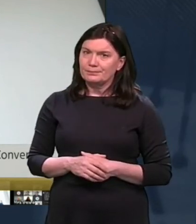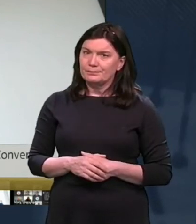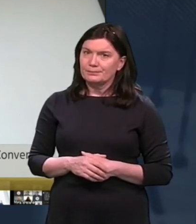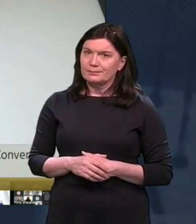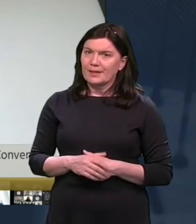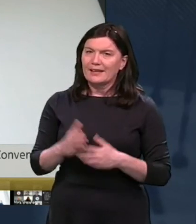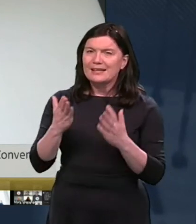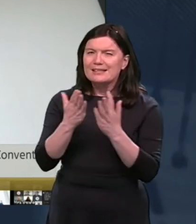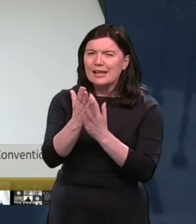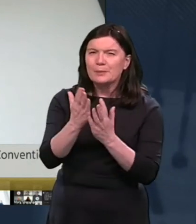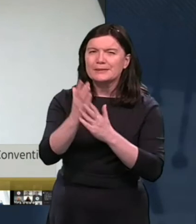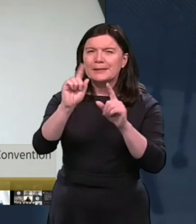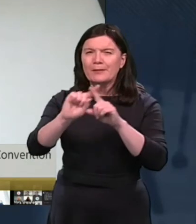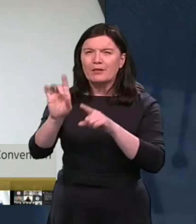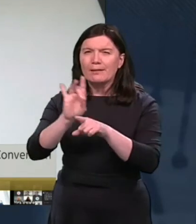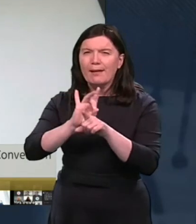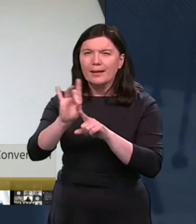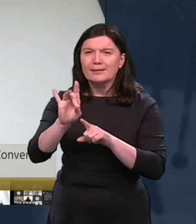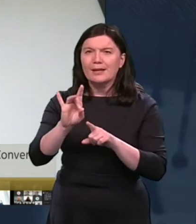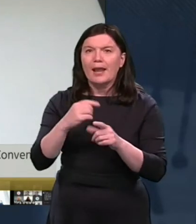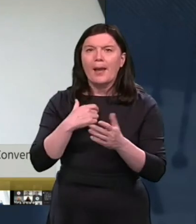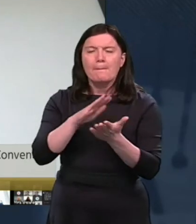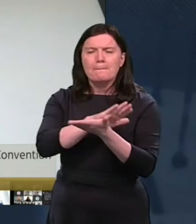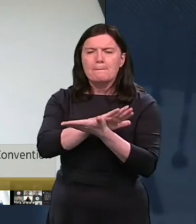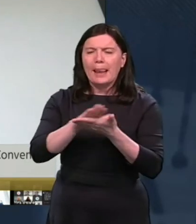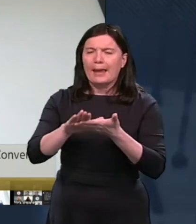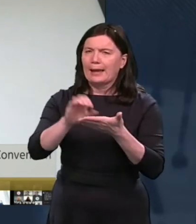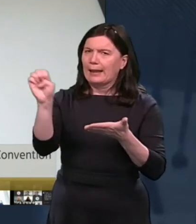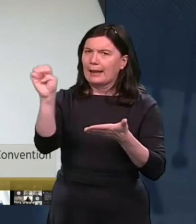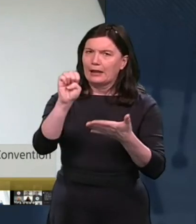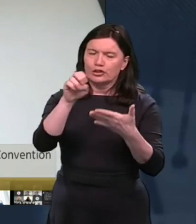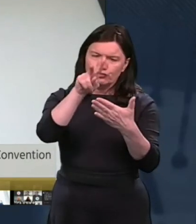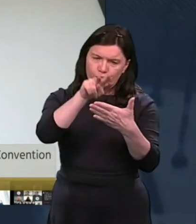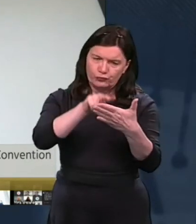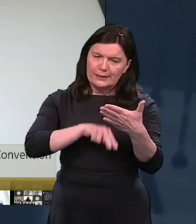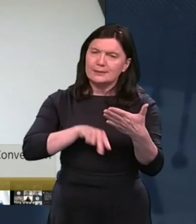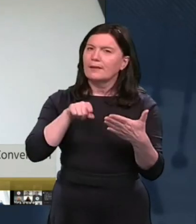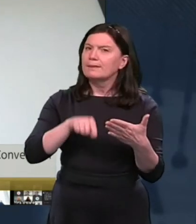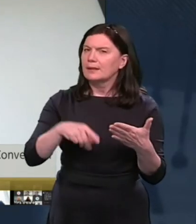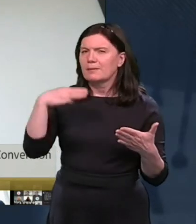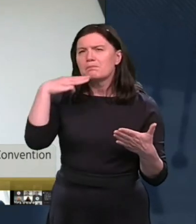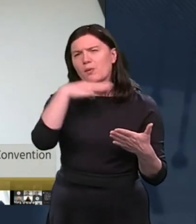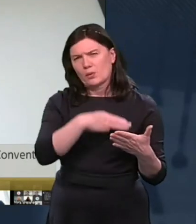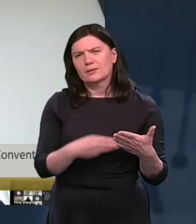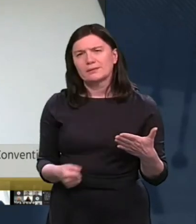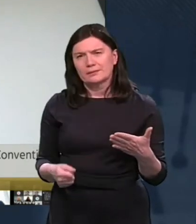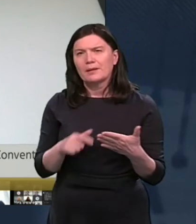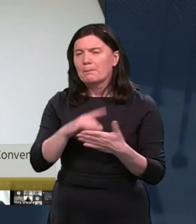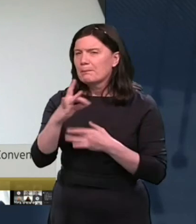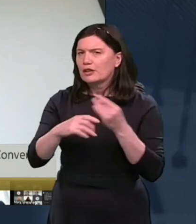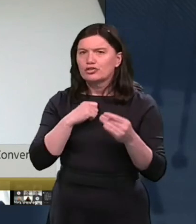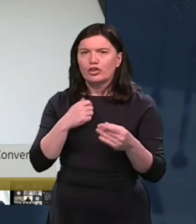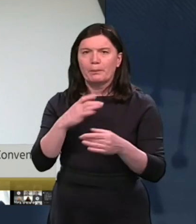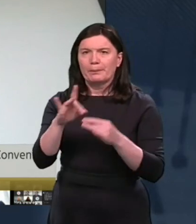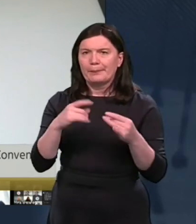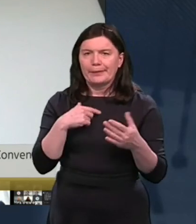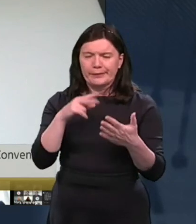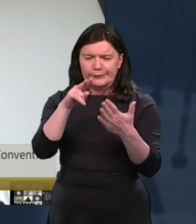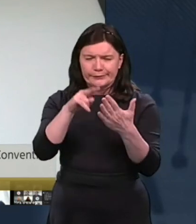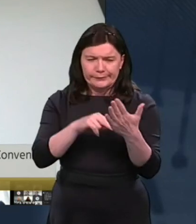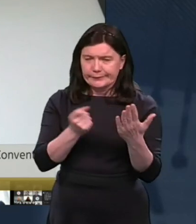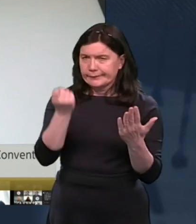different forms, you know, and having them in plain English, that is also very important to ensure that there's no impediment to people in terms